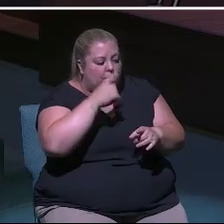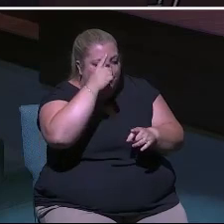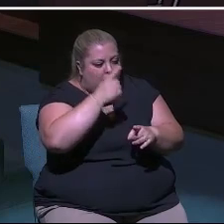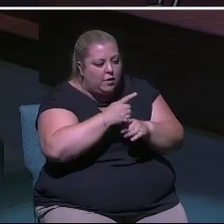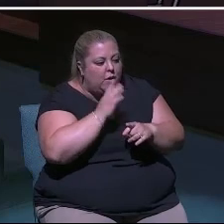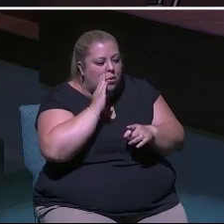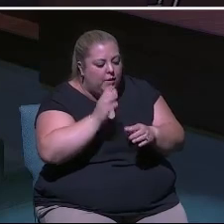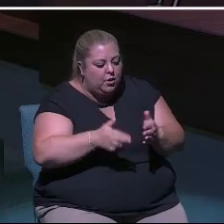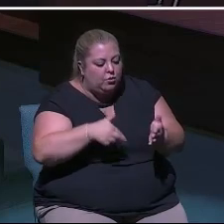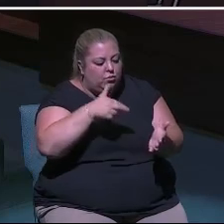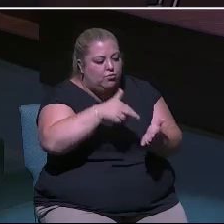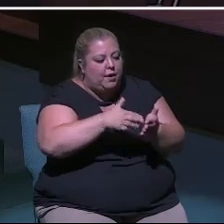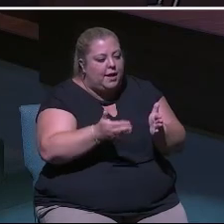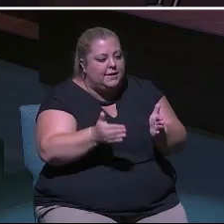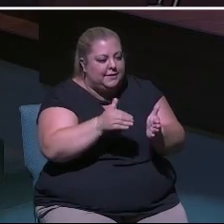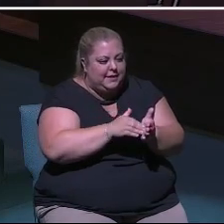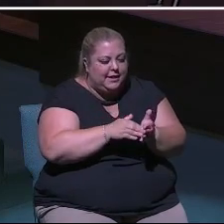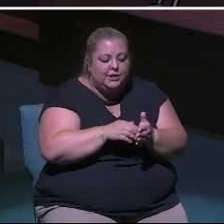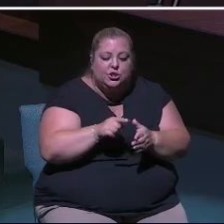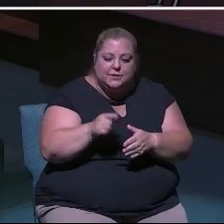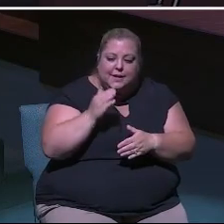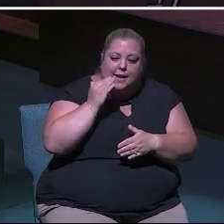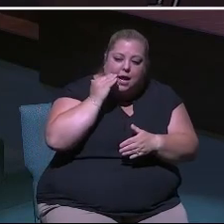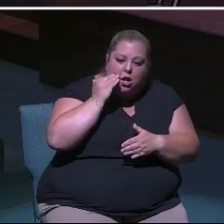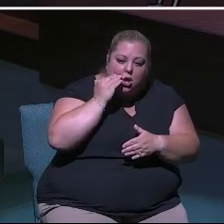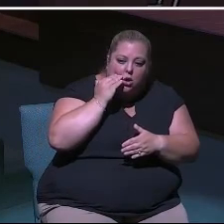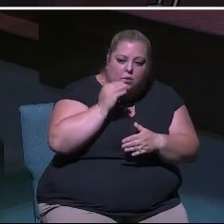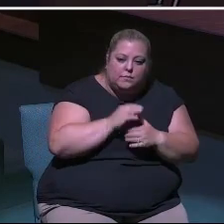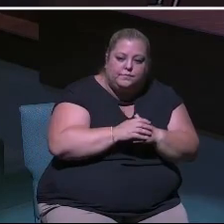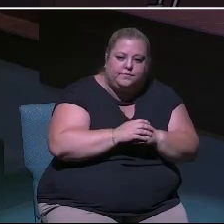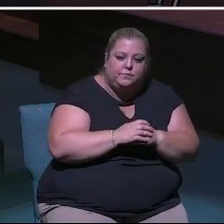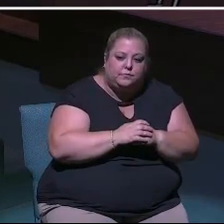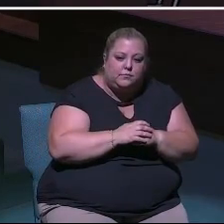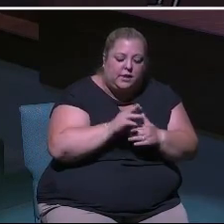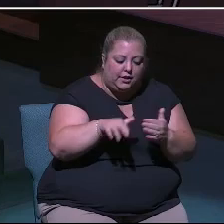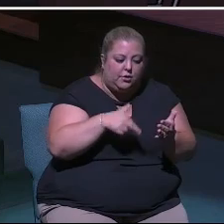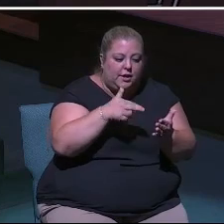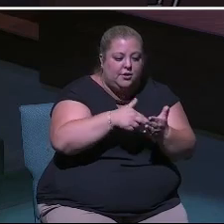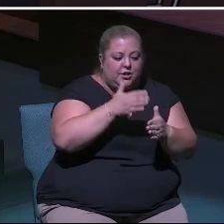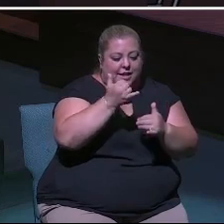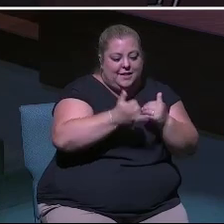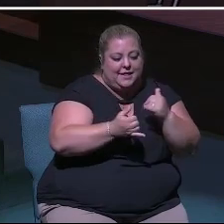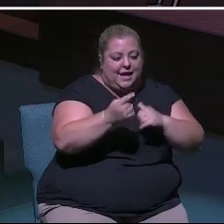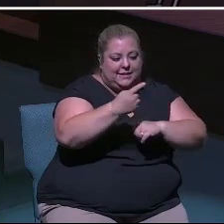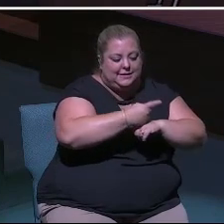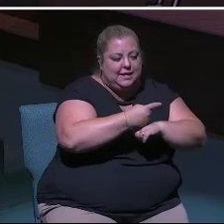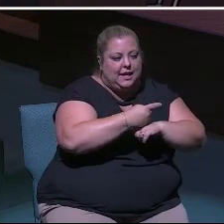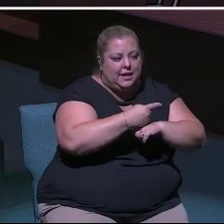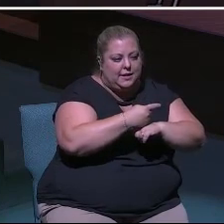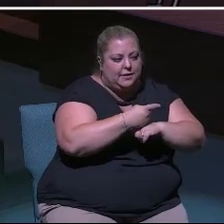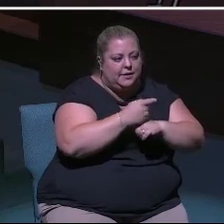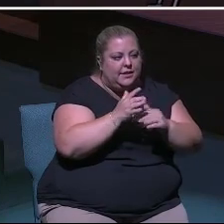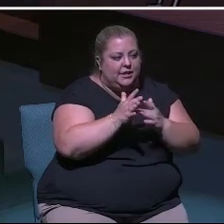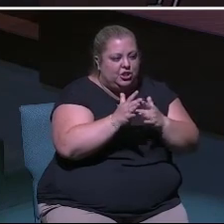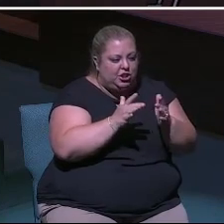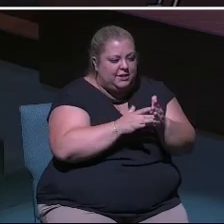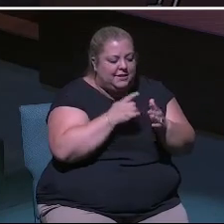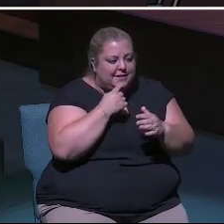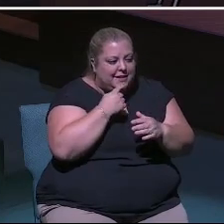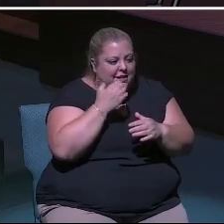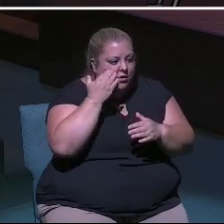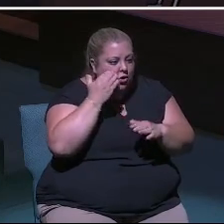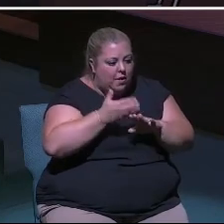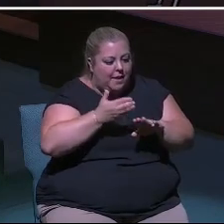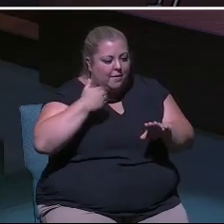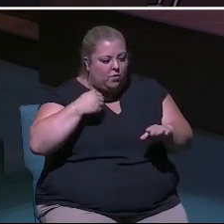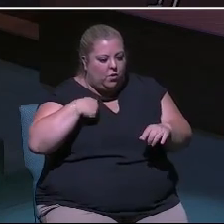And she said, I know, verse 24, he shall rise again in the resurrection at the last day. And Jesus said, and if you didn't know this before you got